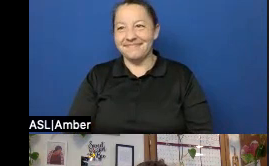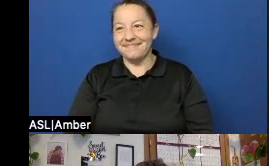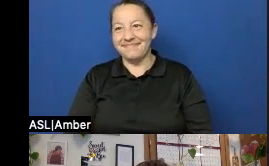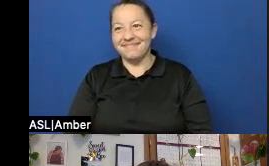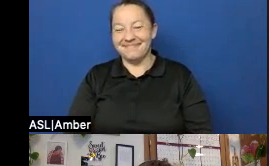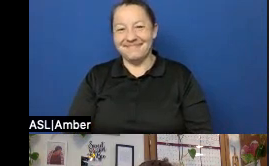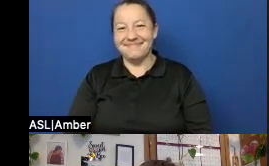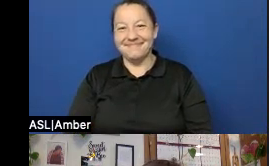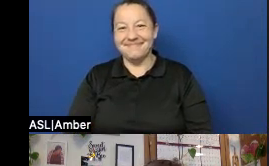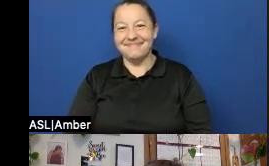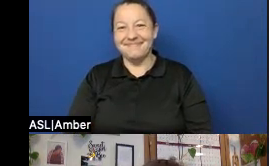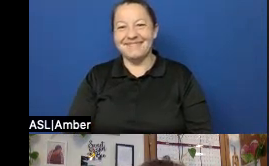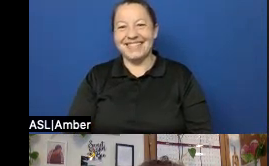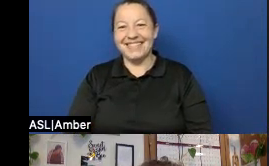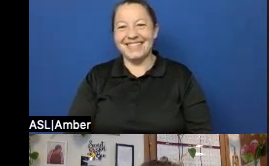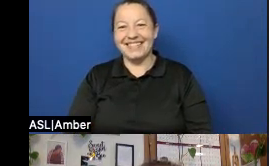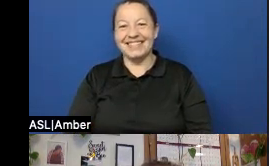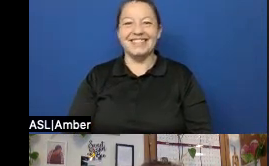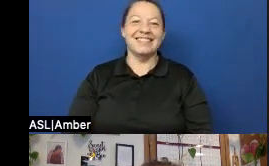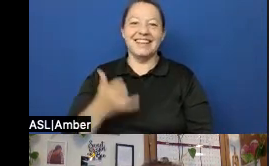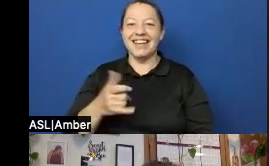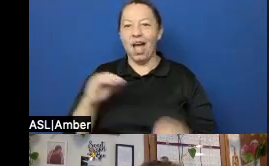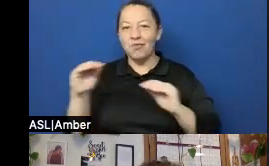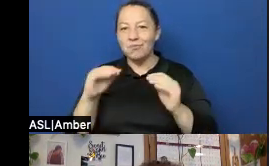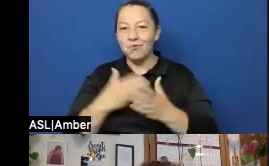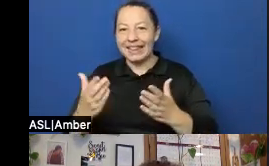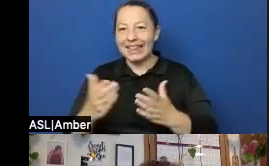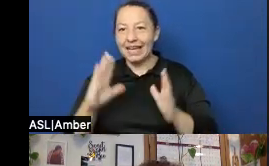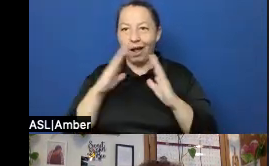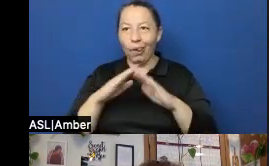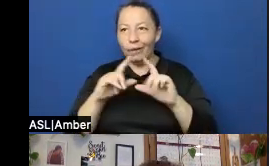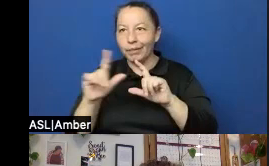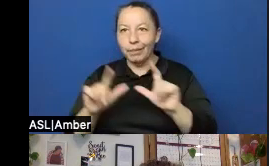So, you know, now I have to move all my stuff out of here.